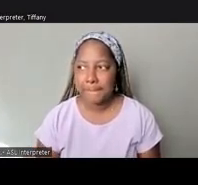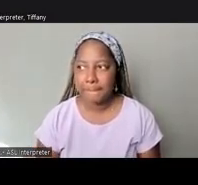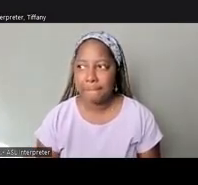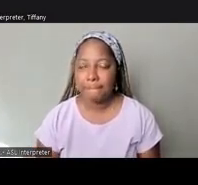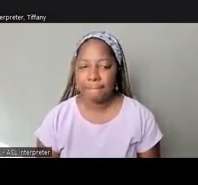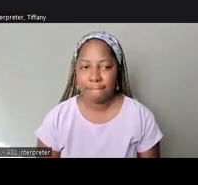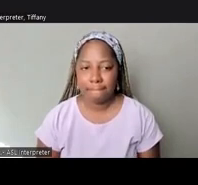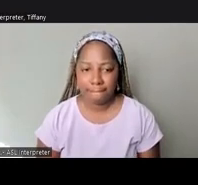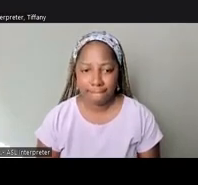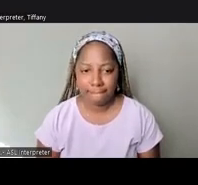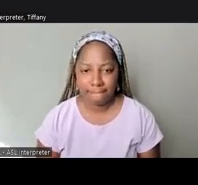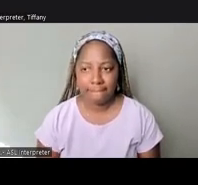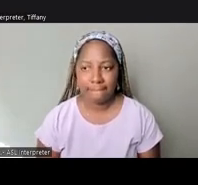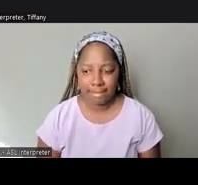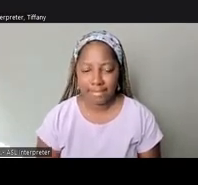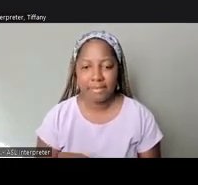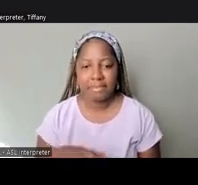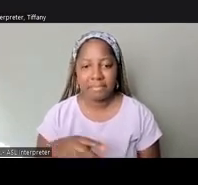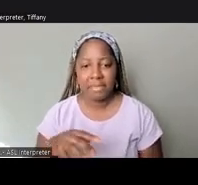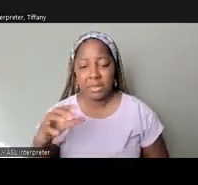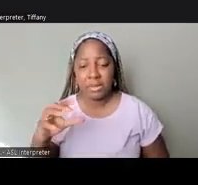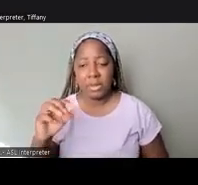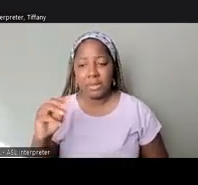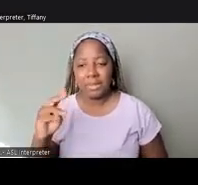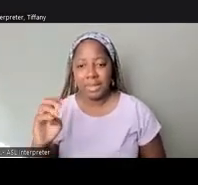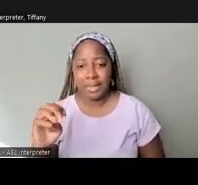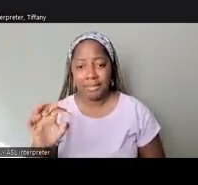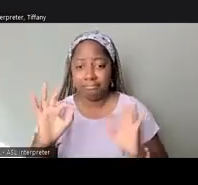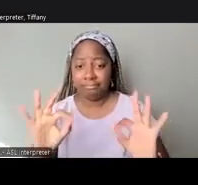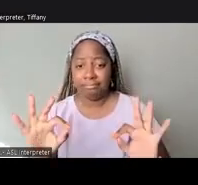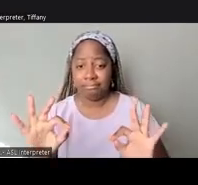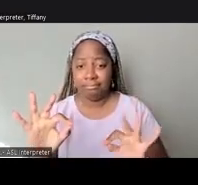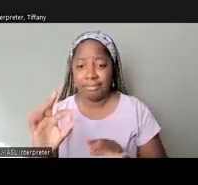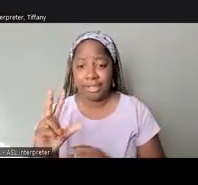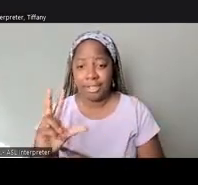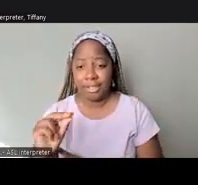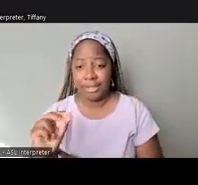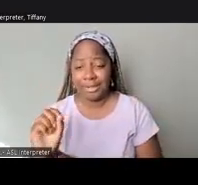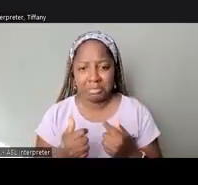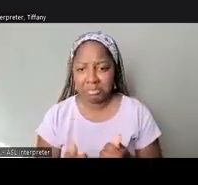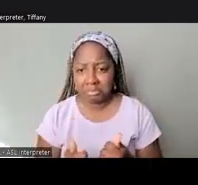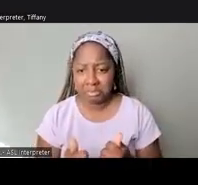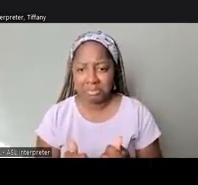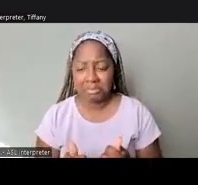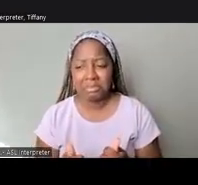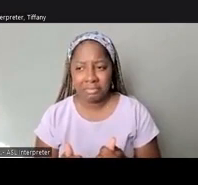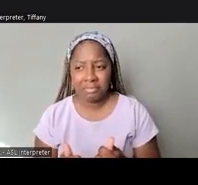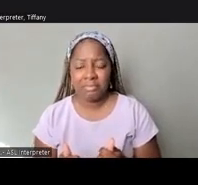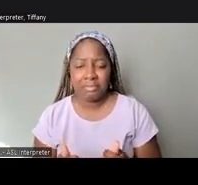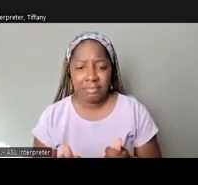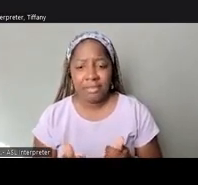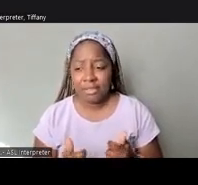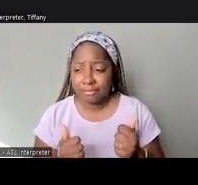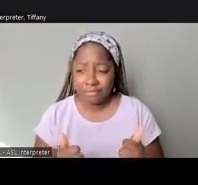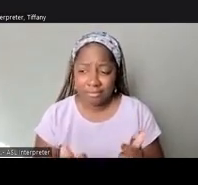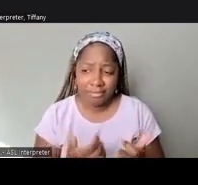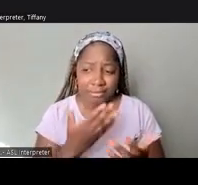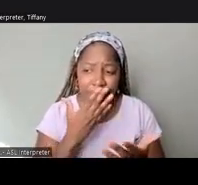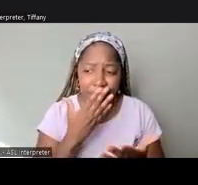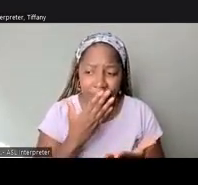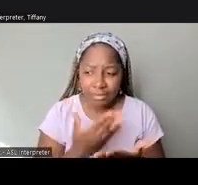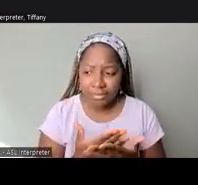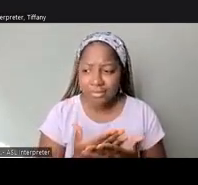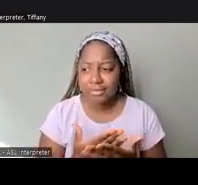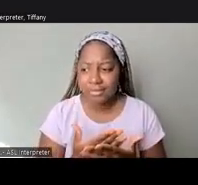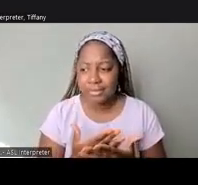That's great. And that's about 30 seconds. And I love this because sometimes the work is coming together. This group was a helpful reminder that there are so